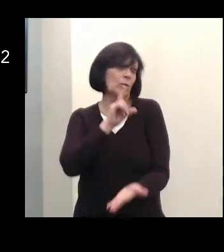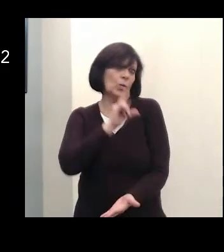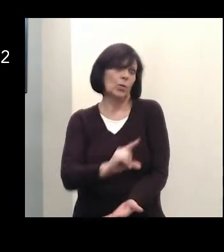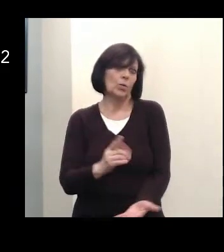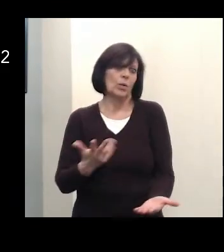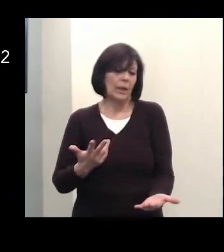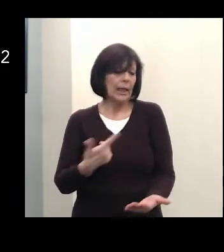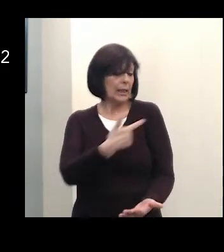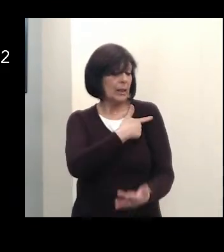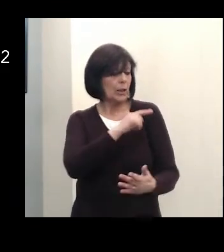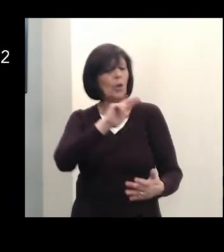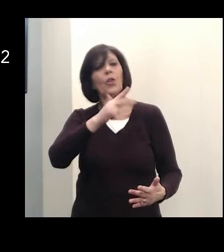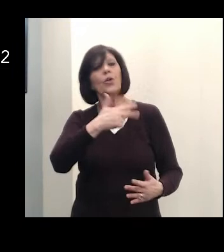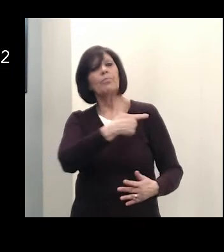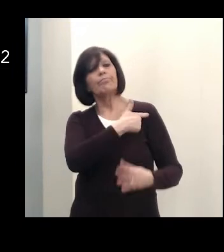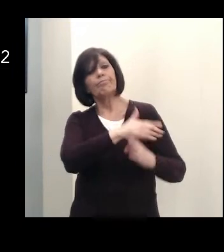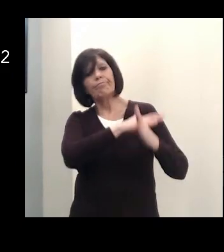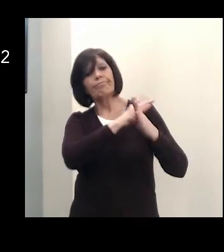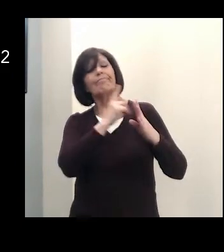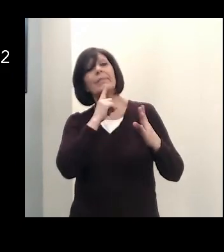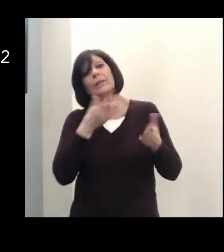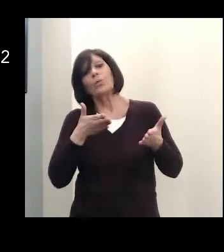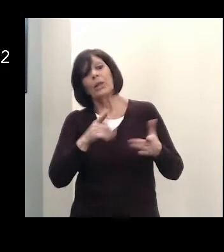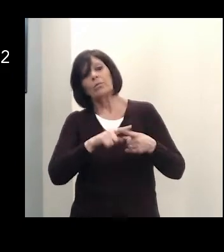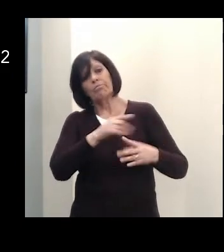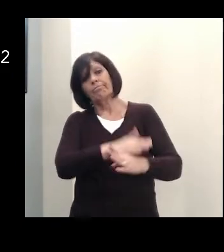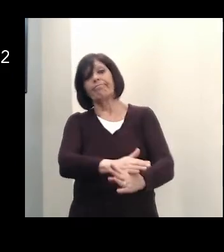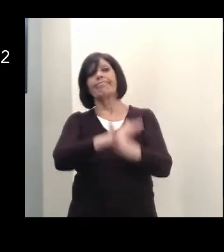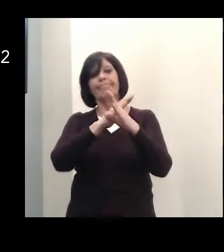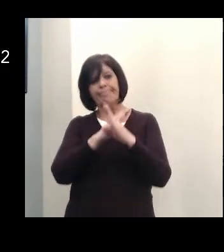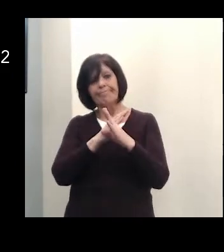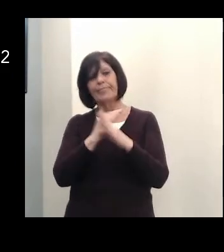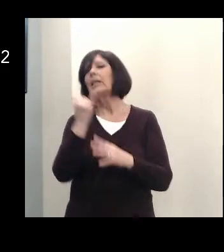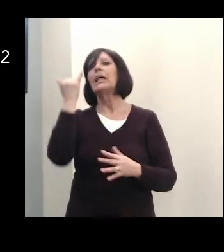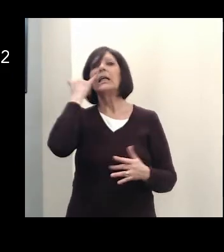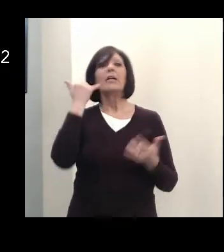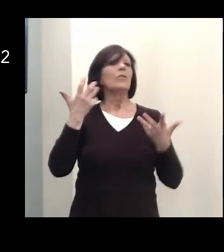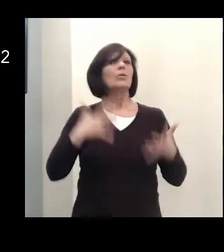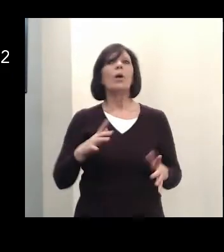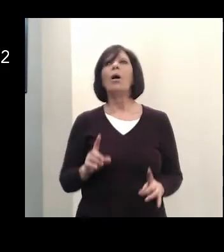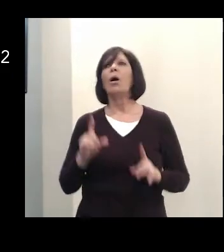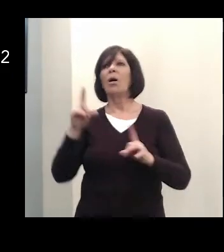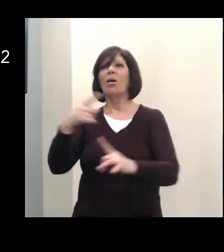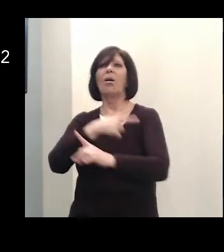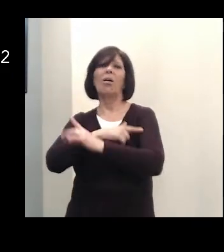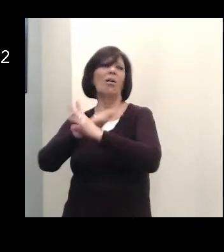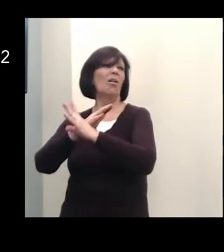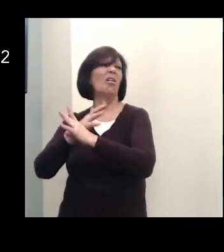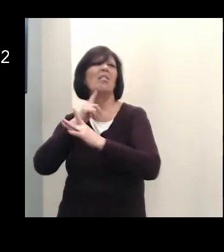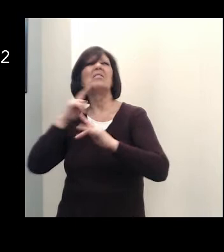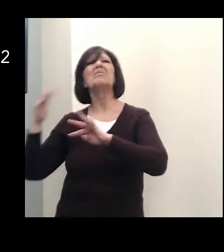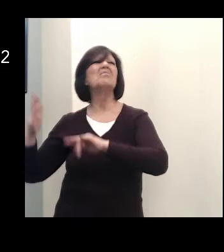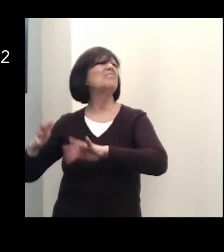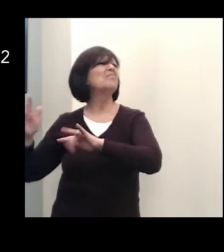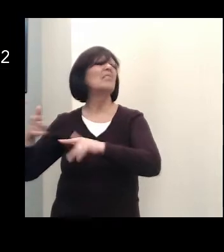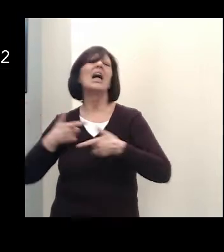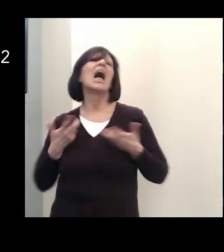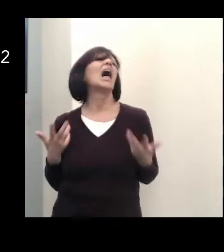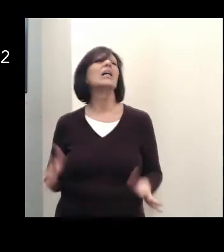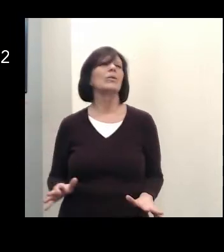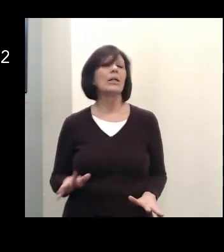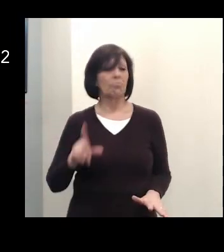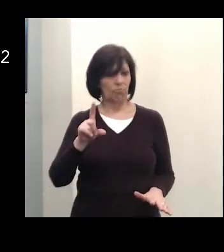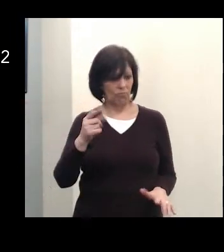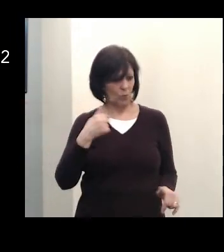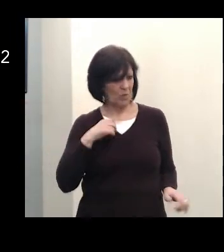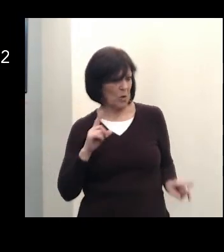way out of that. So if you don't want to go out to a vaccine clinic, I know the weather is pretty crummy, you can get a vaccine at